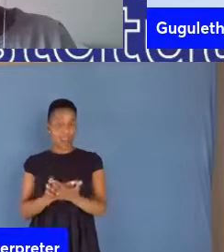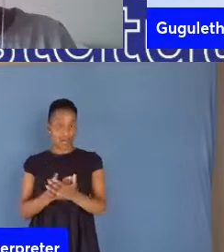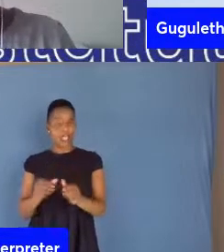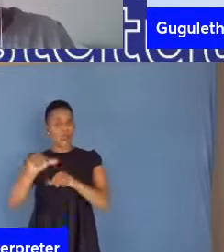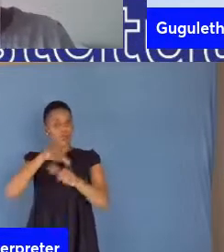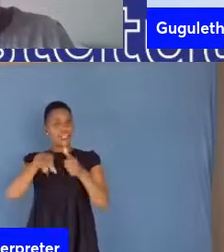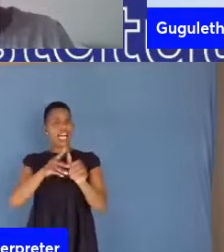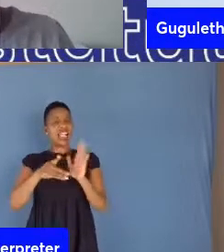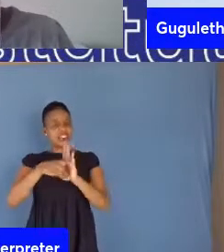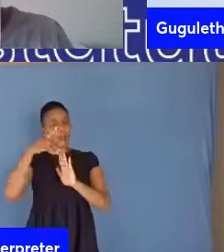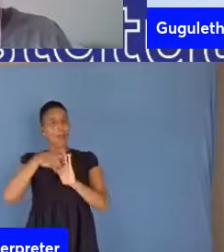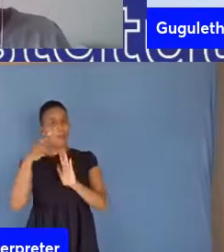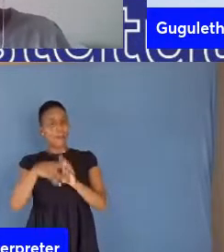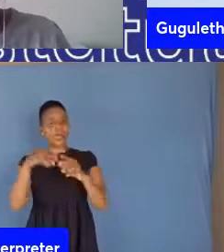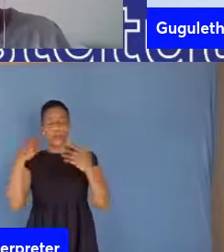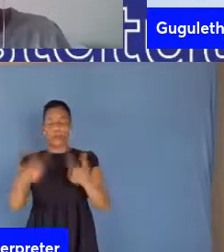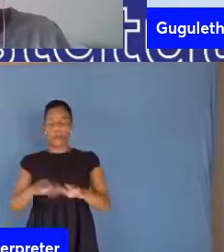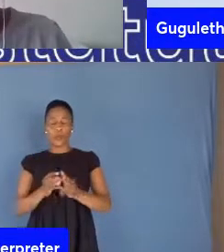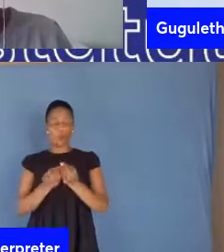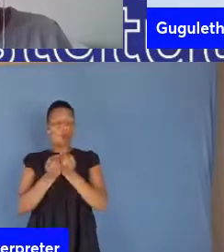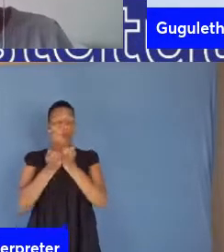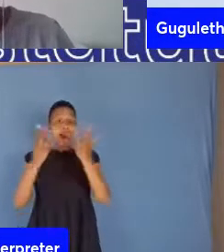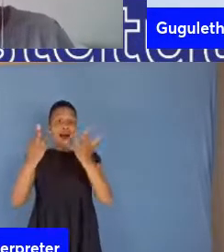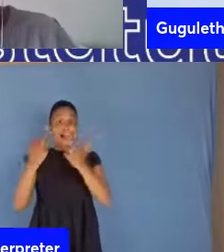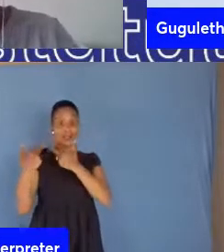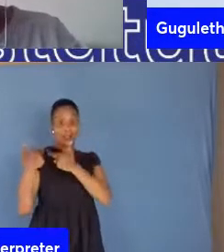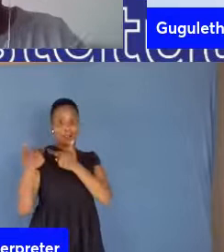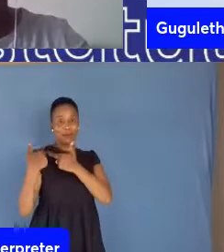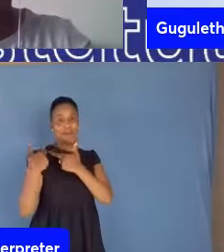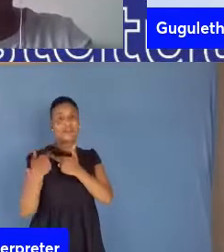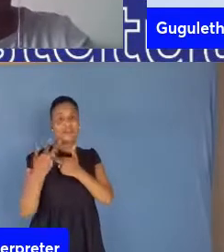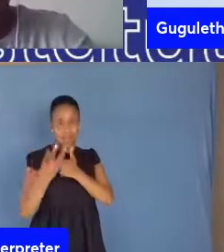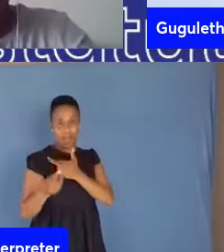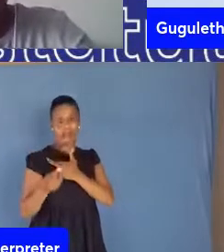much responsibility. I do know that